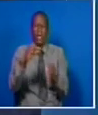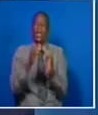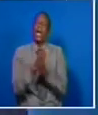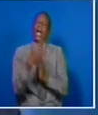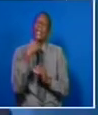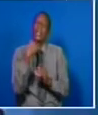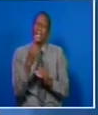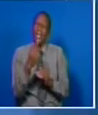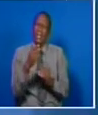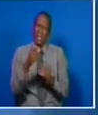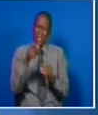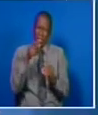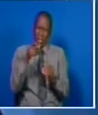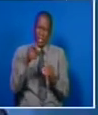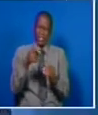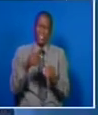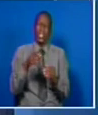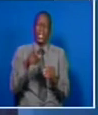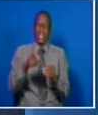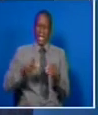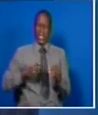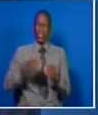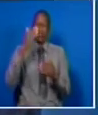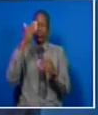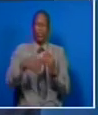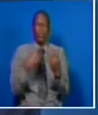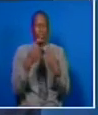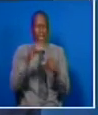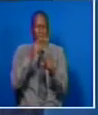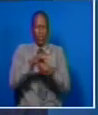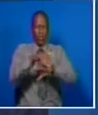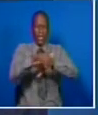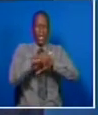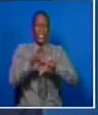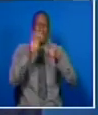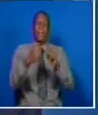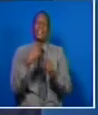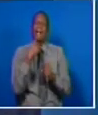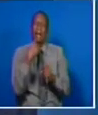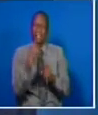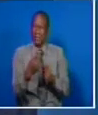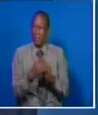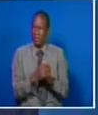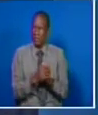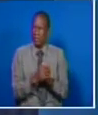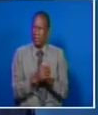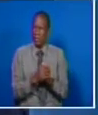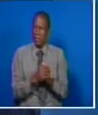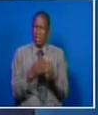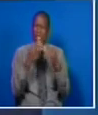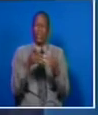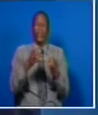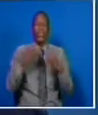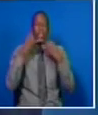said that that lady should stop speaking too much English. She must answer. You know, for your